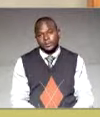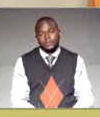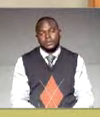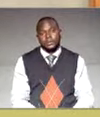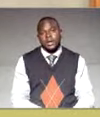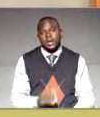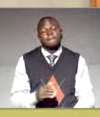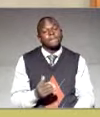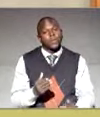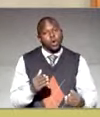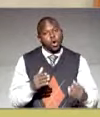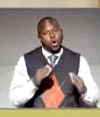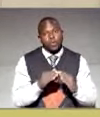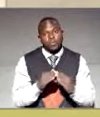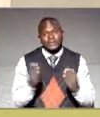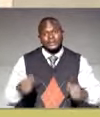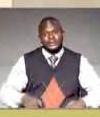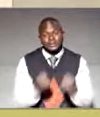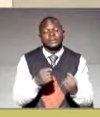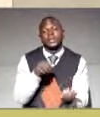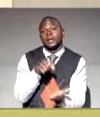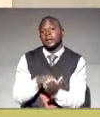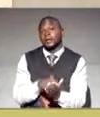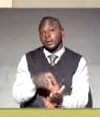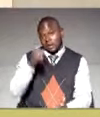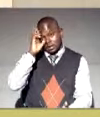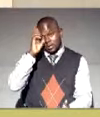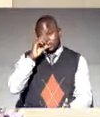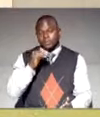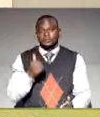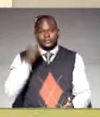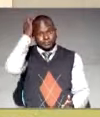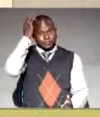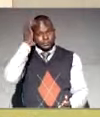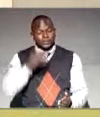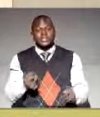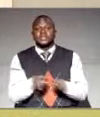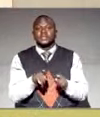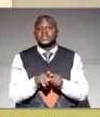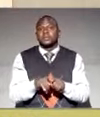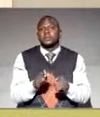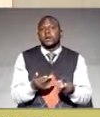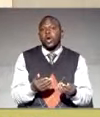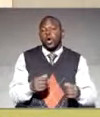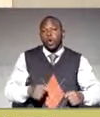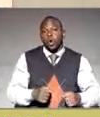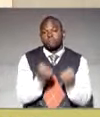Home accidents are common. I remember I also became a victim of a home